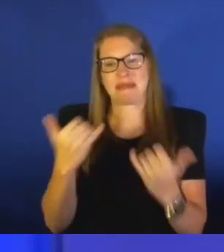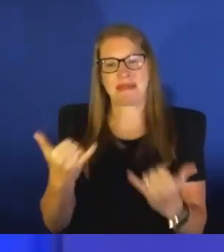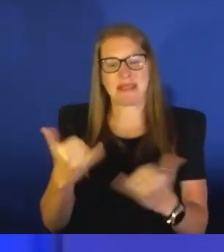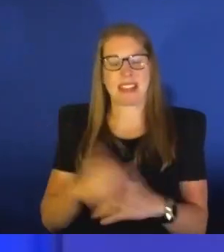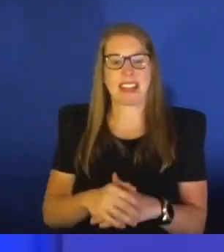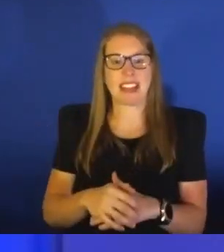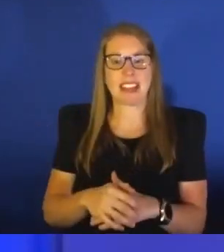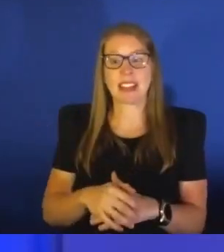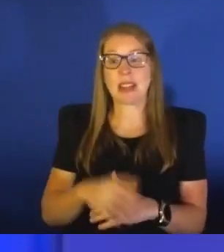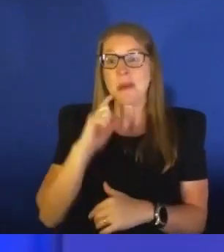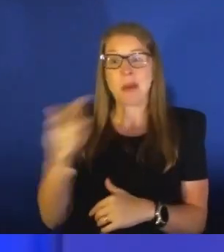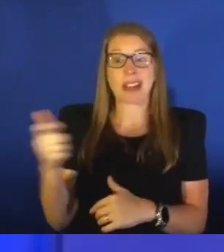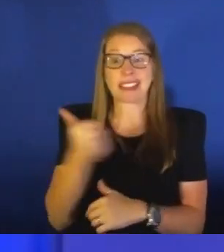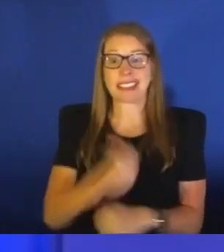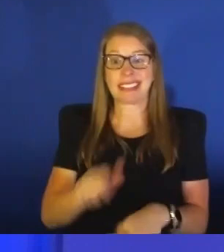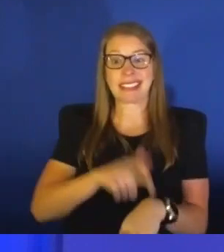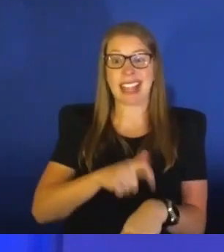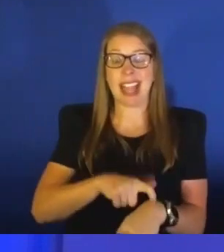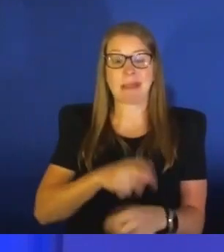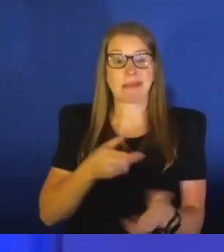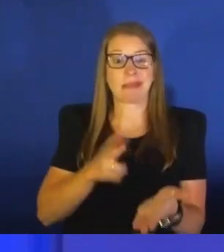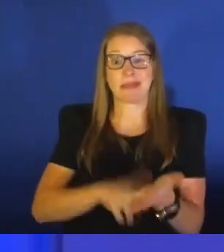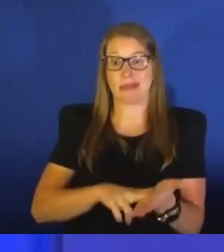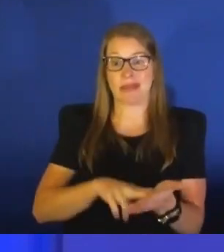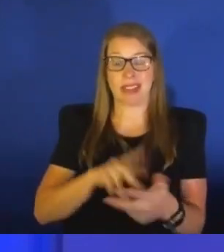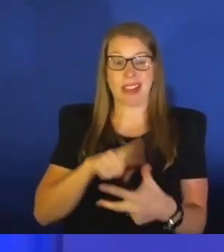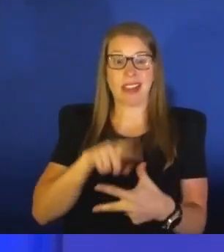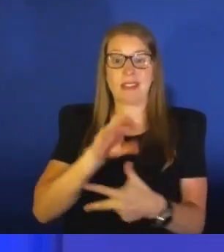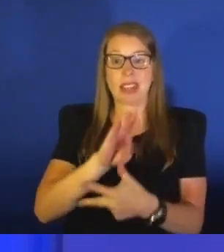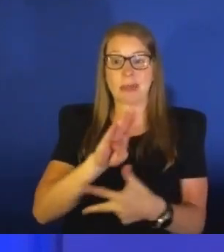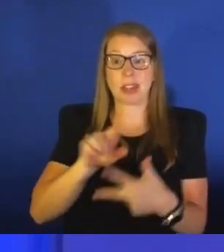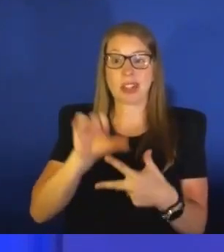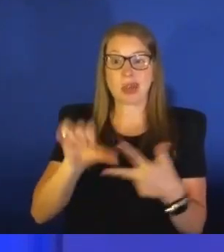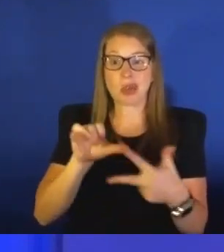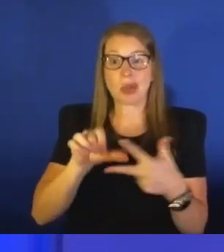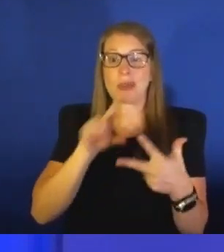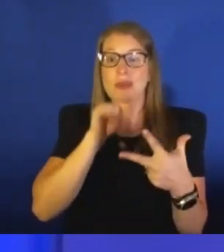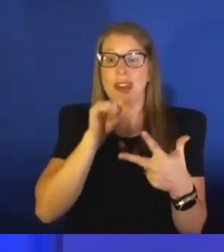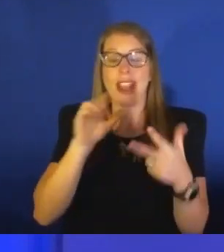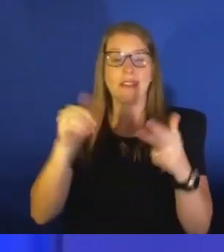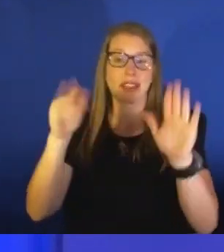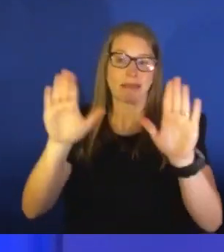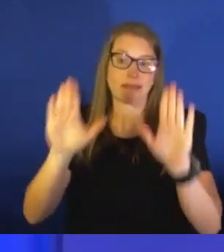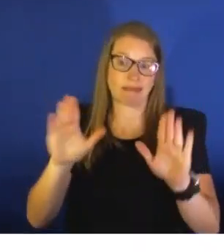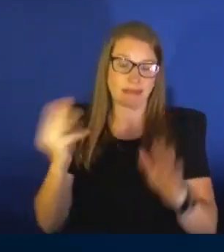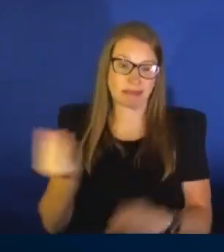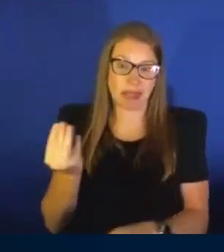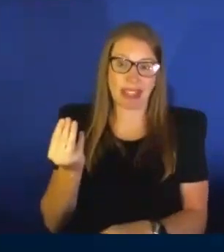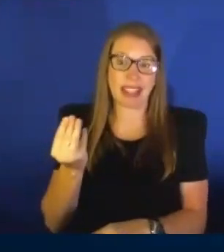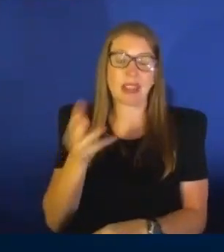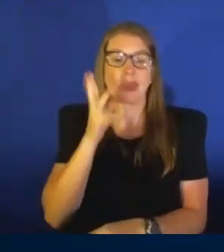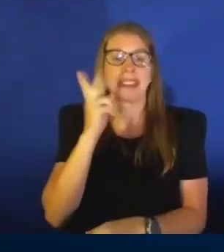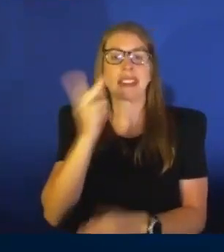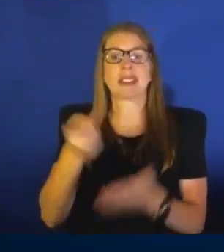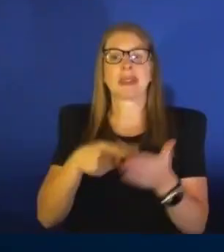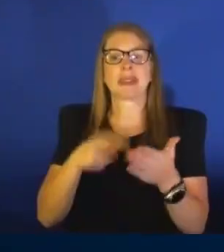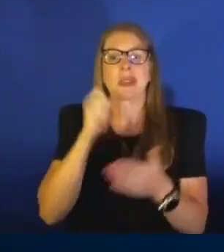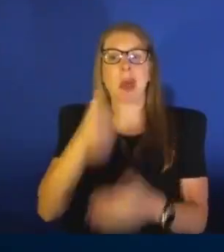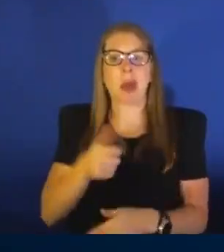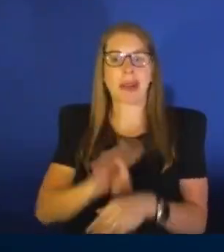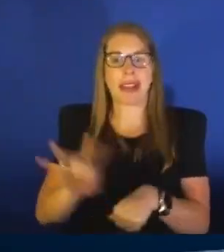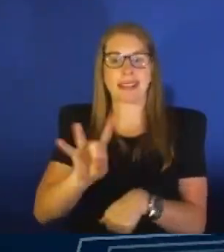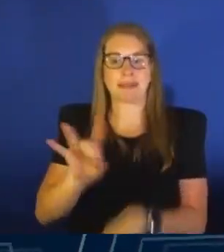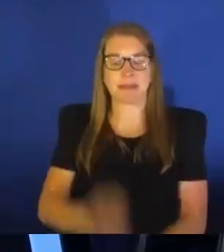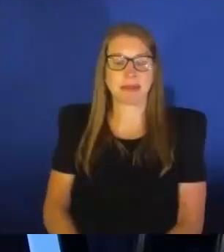show anytime by logging on to Facebook, YouTube, and Twitter. Everyone, have a great Monday, and we'll see you back here tomorrow at 8. Coming up tomorrow on the Morning